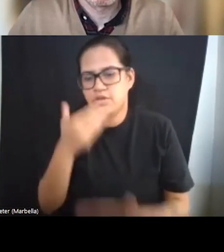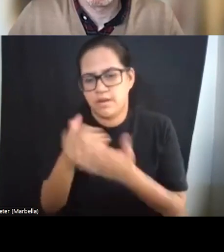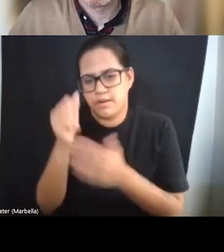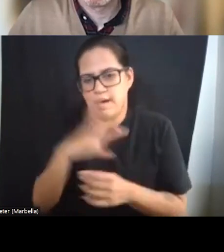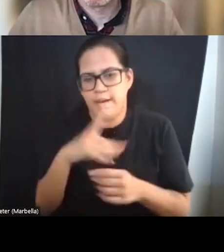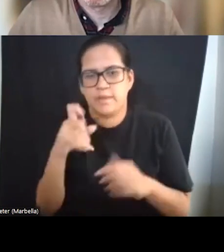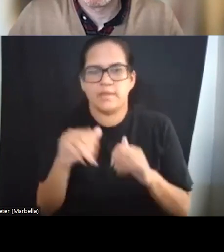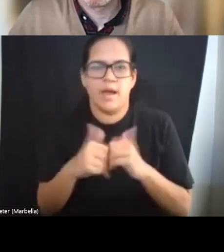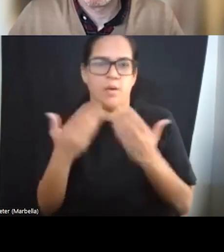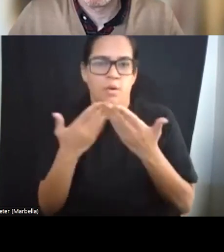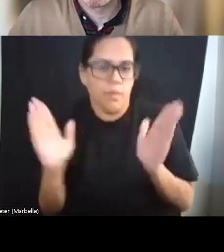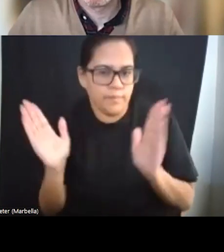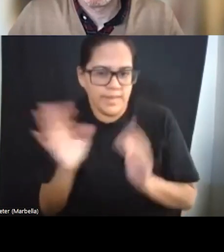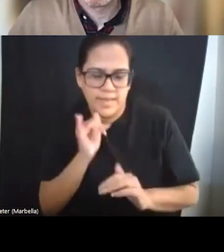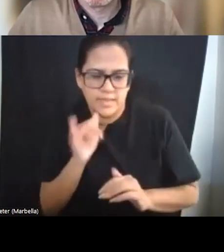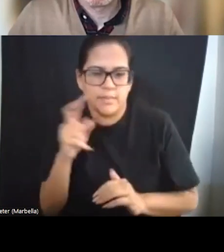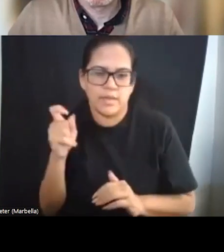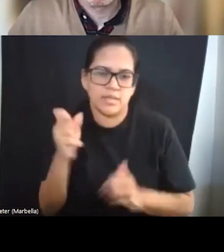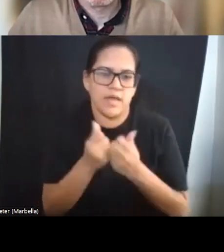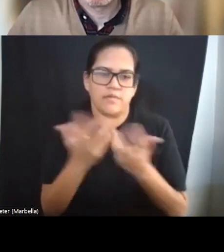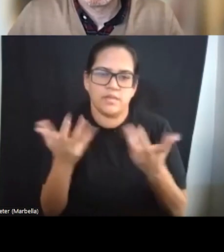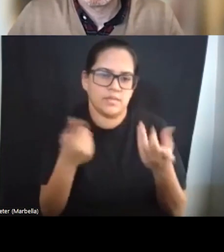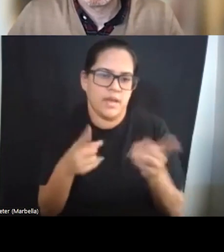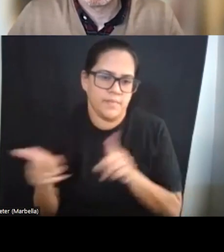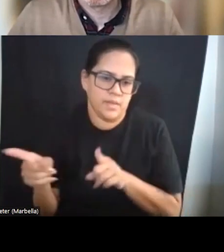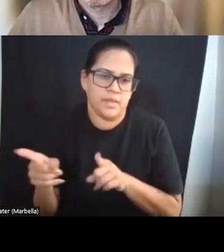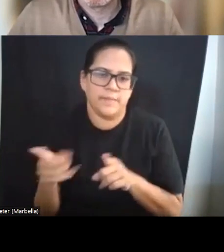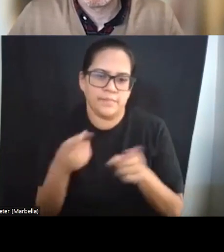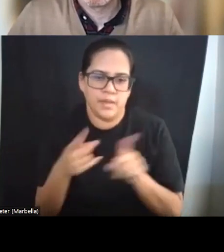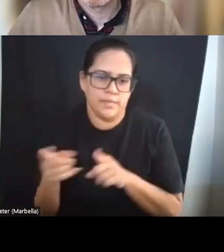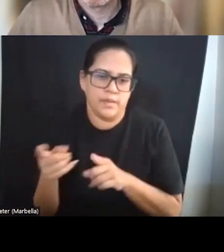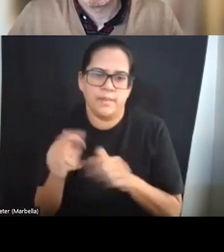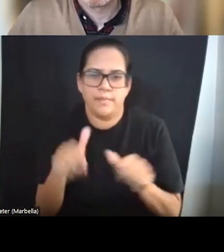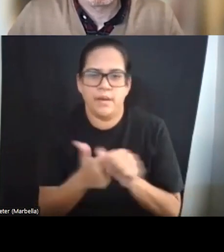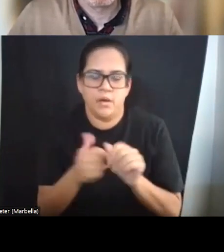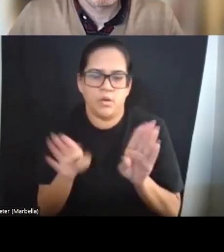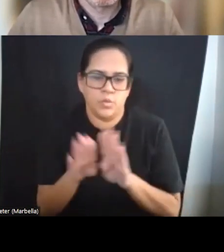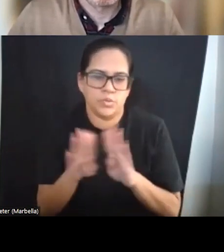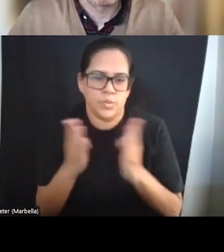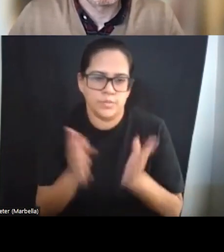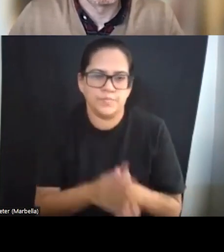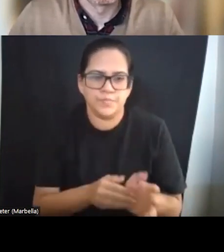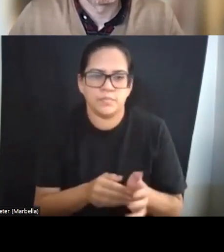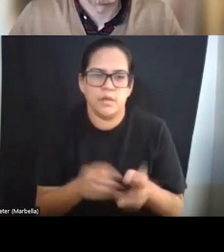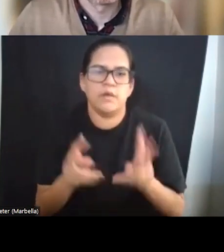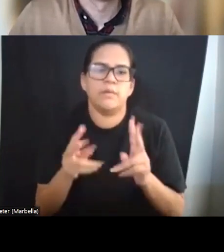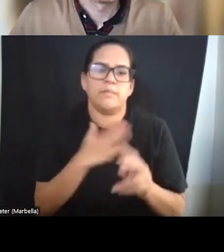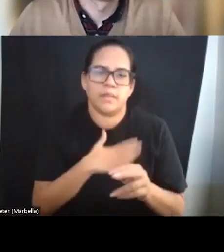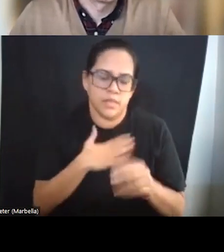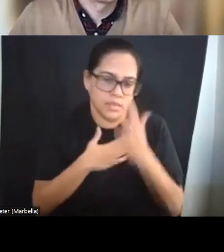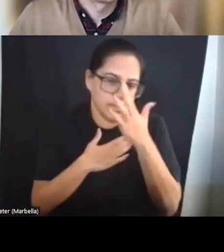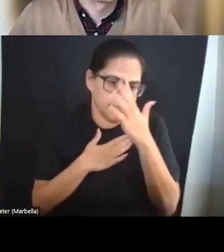how open he is, because everything is happening behind closed doors. So